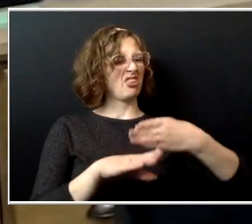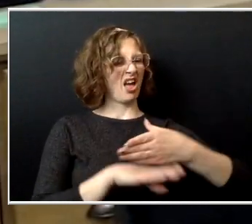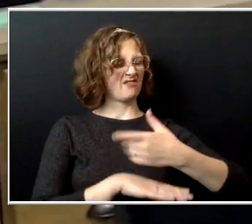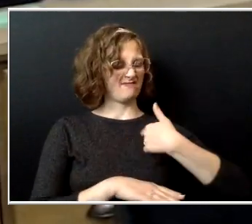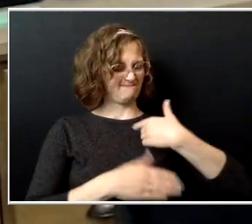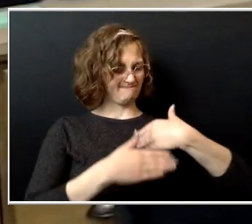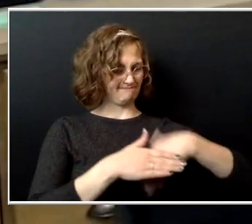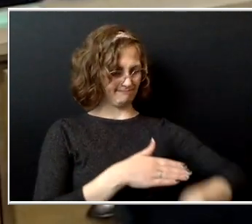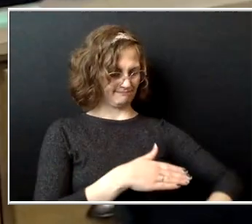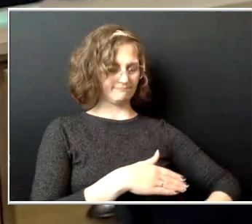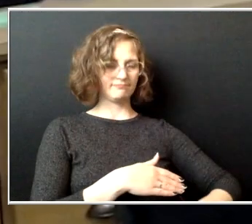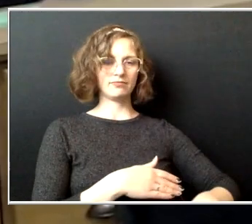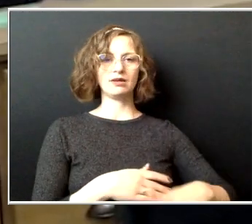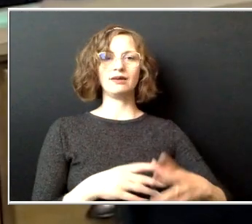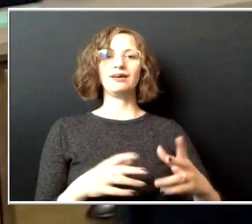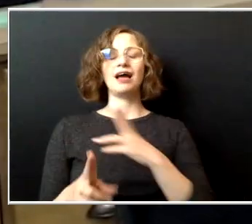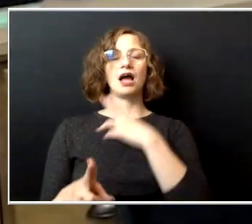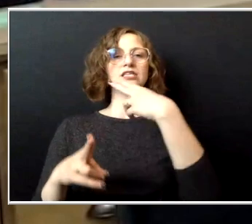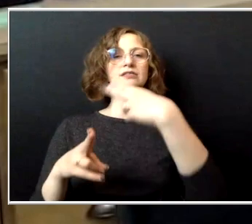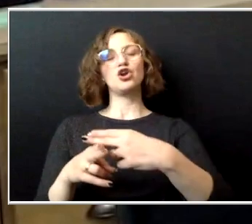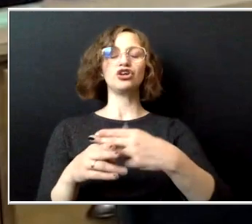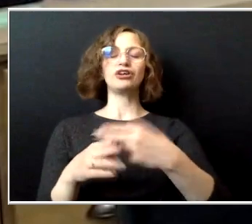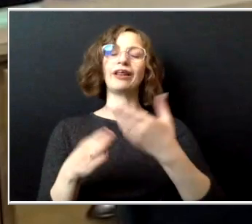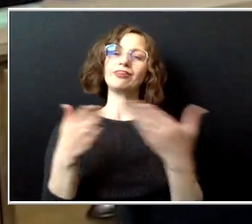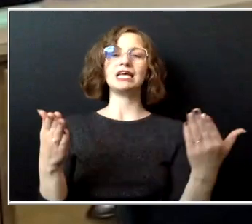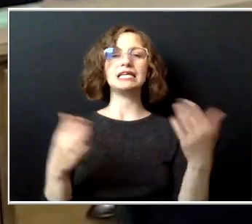These Maternal Deserts, and discussed kind of what her